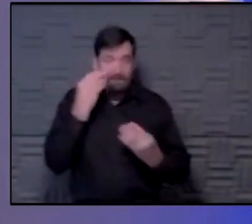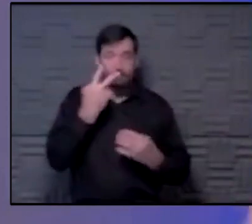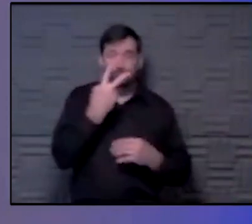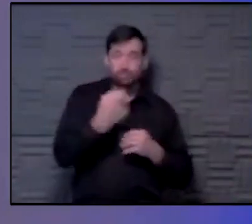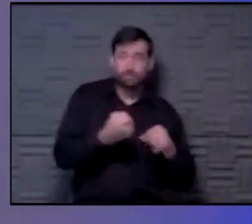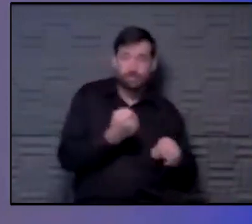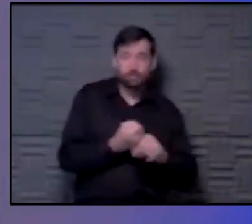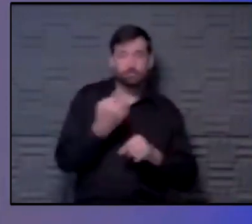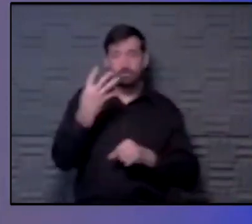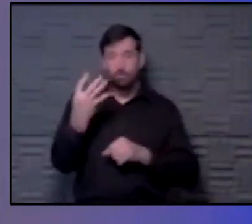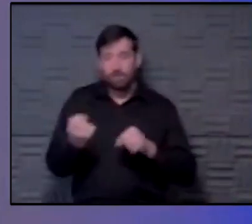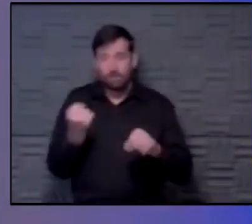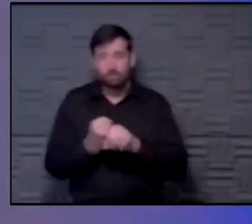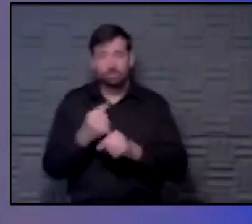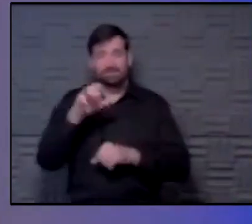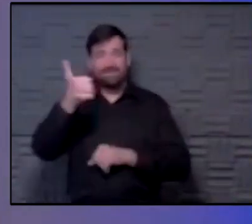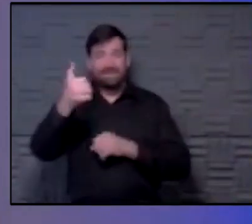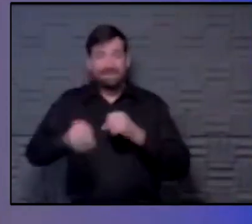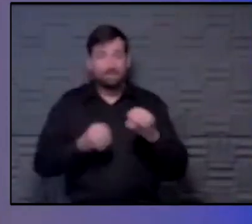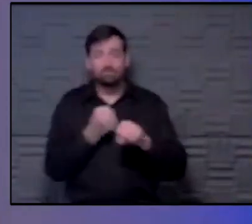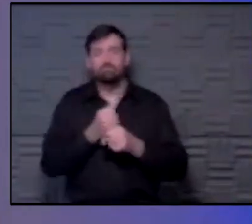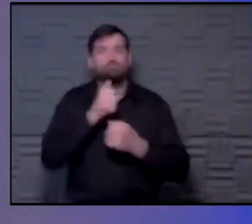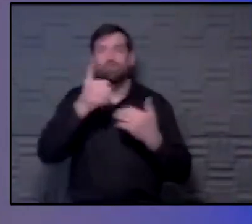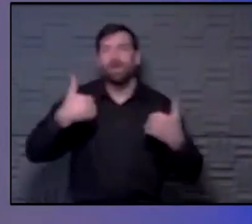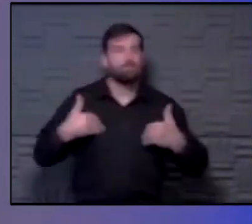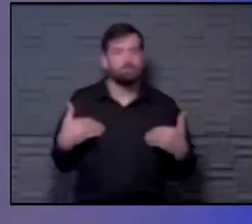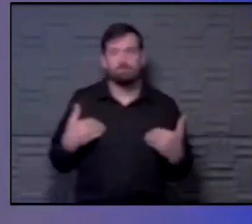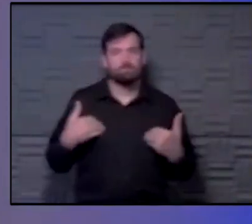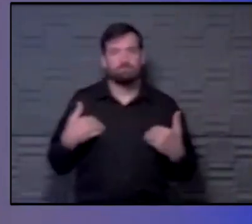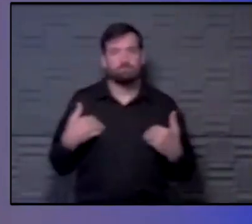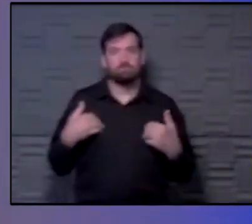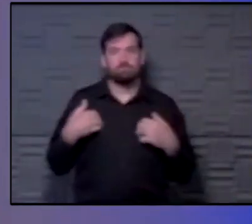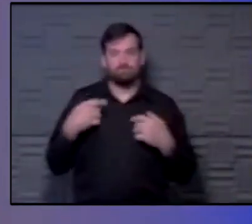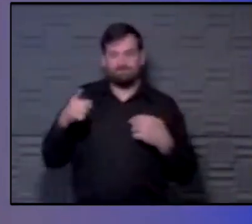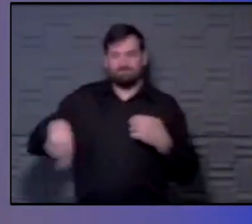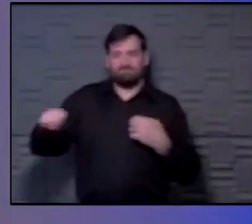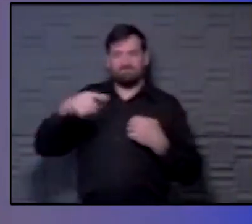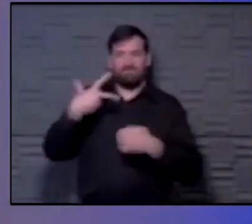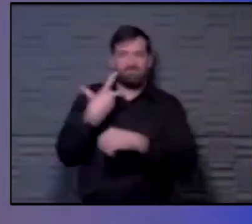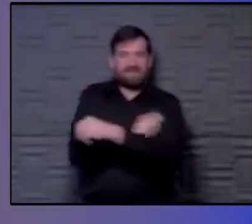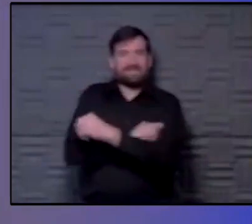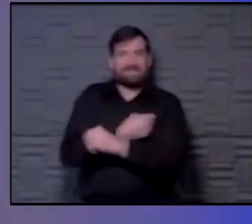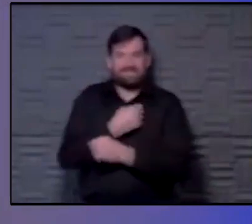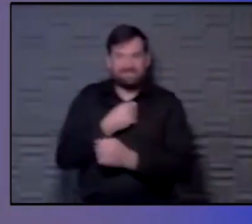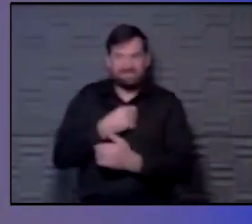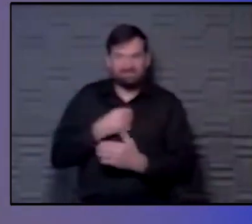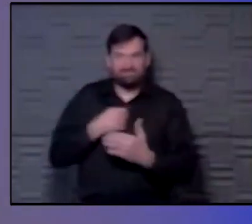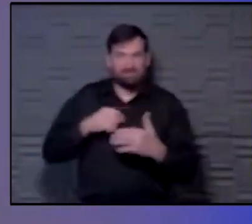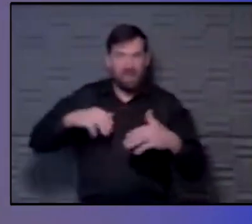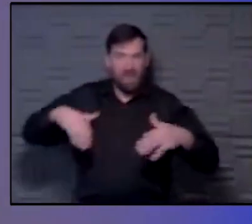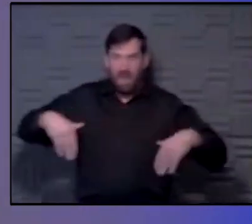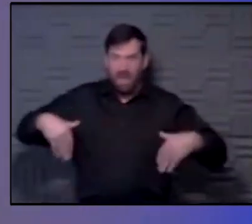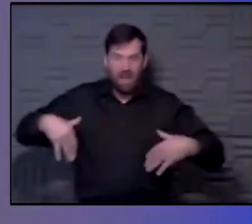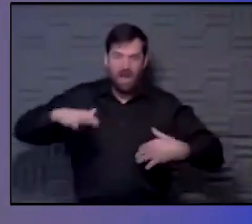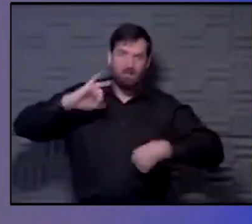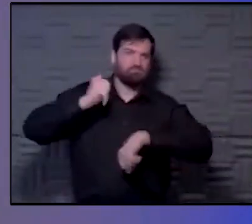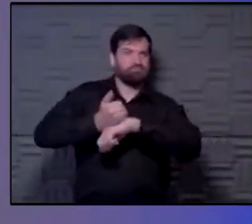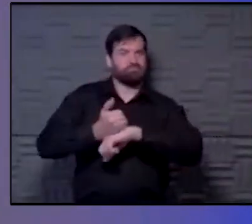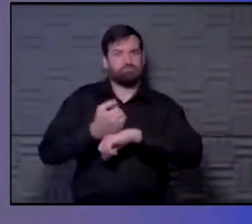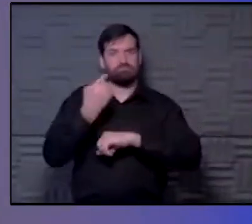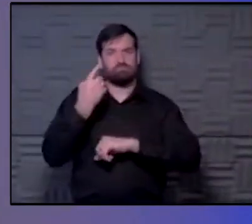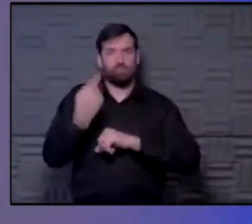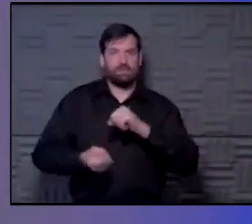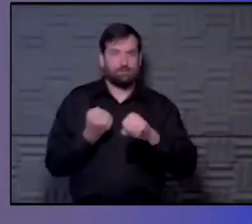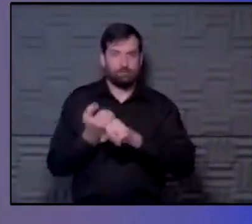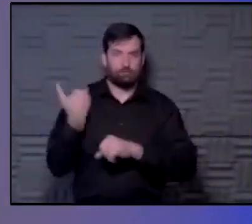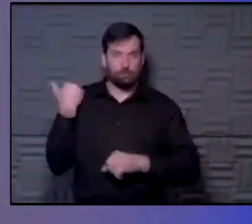years or 10 years like we do for other vaccines, because these vaccines weren't around more than a year ago. So yeah,